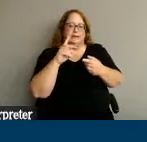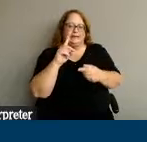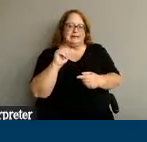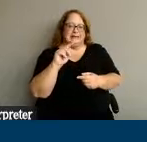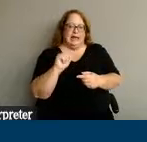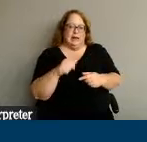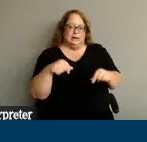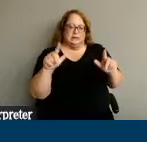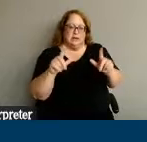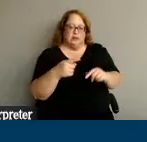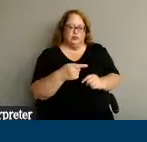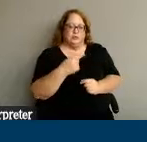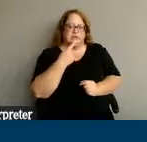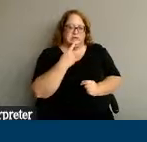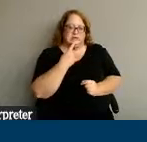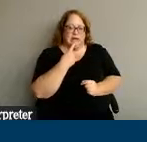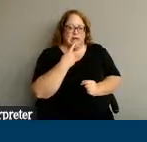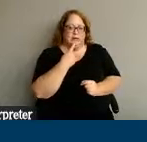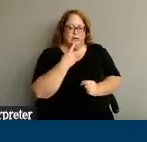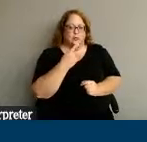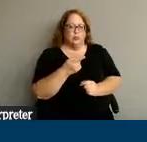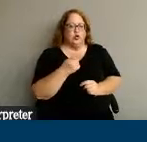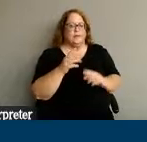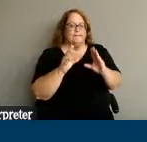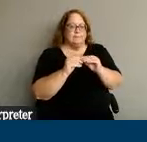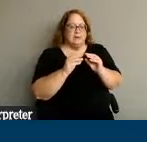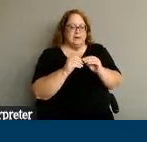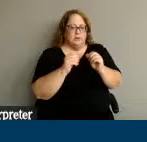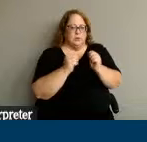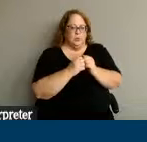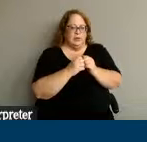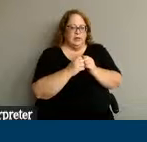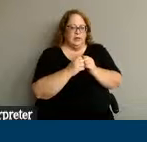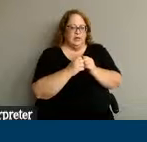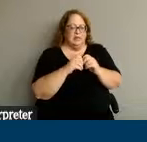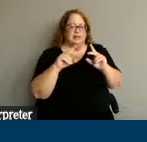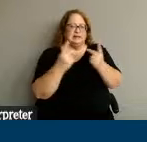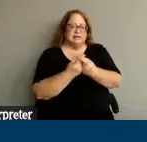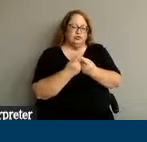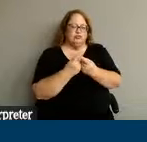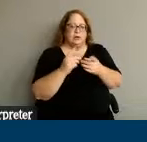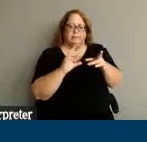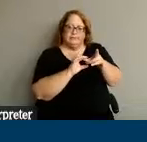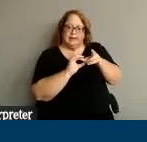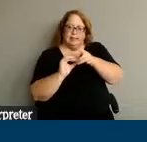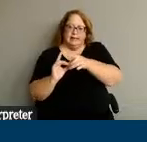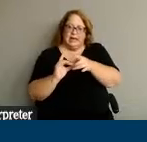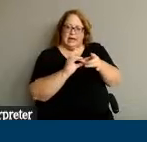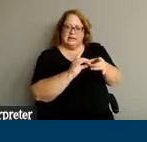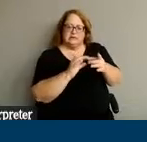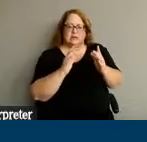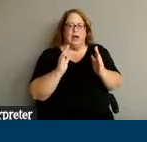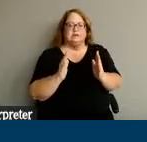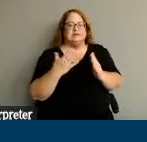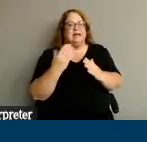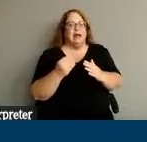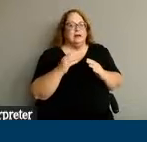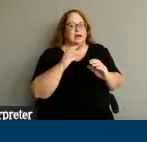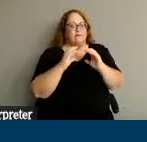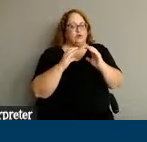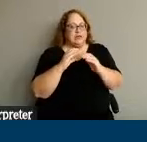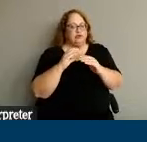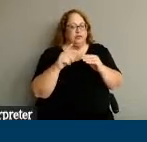slide, you said, you were meeting with district liaisons and like,